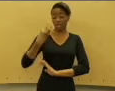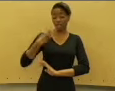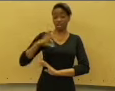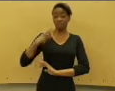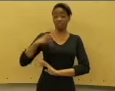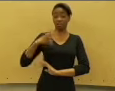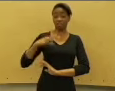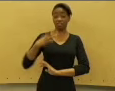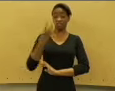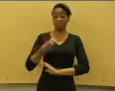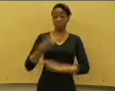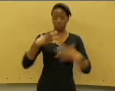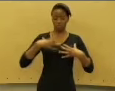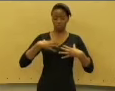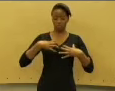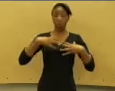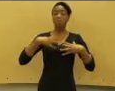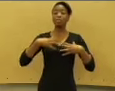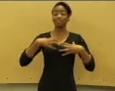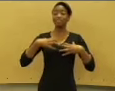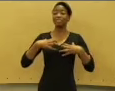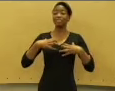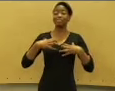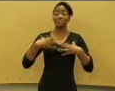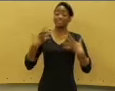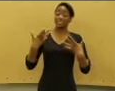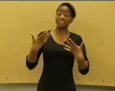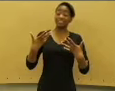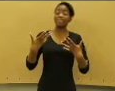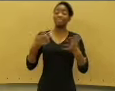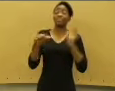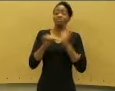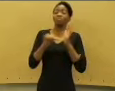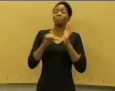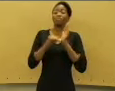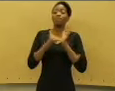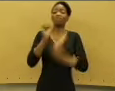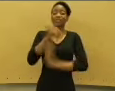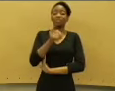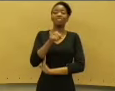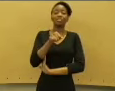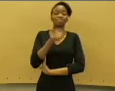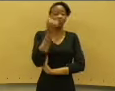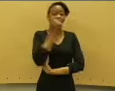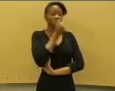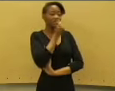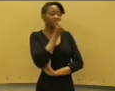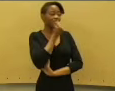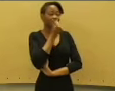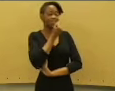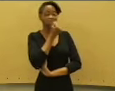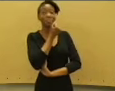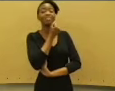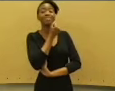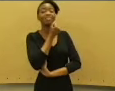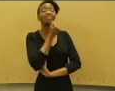start developing breasts, it's a big thing. I mean, sorry, Amo, but